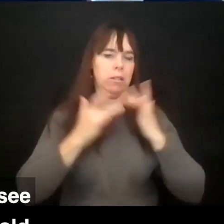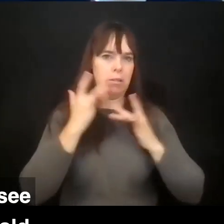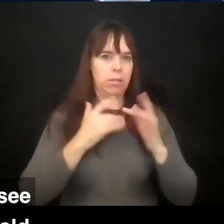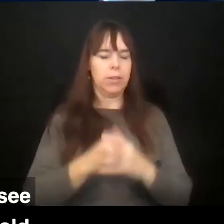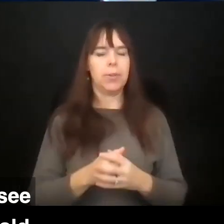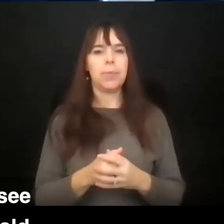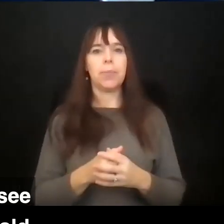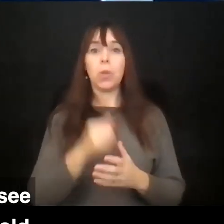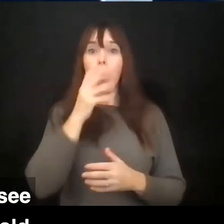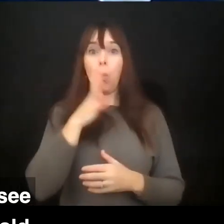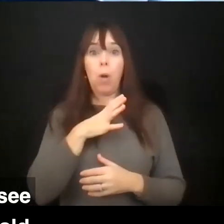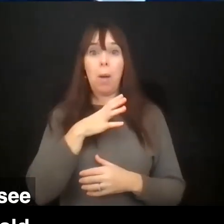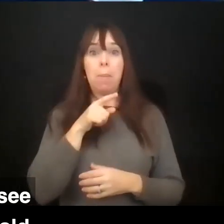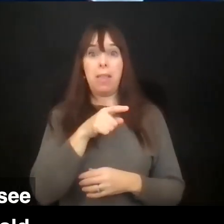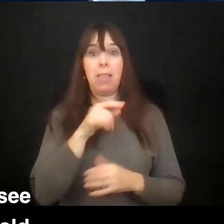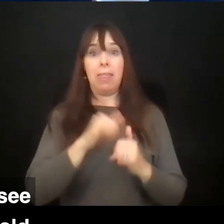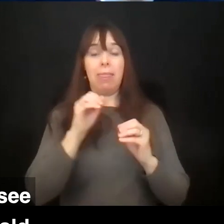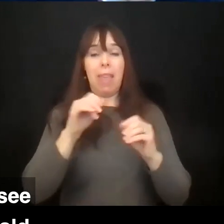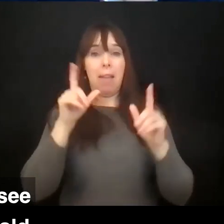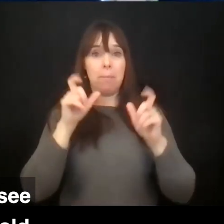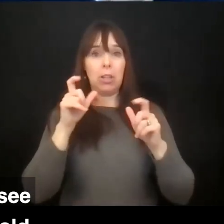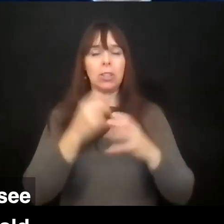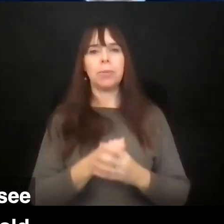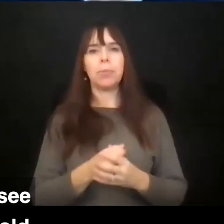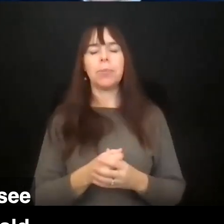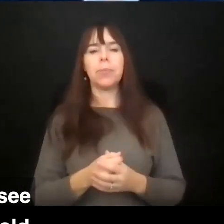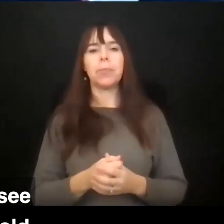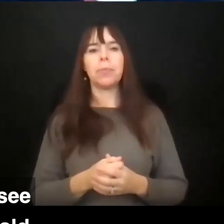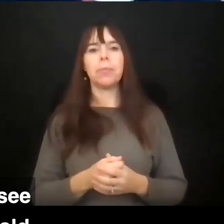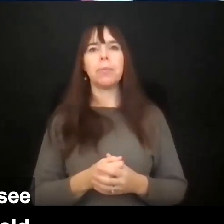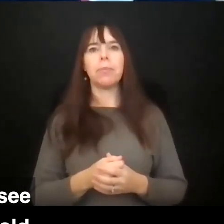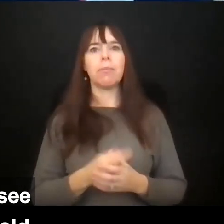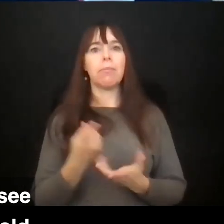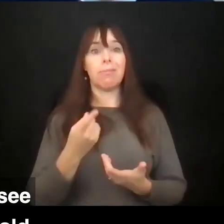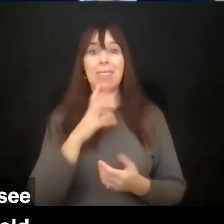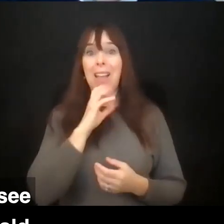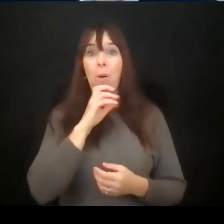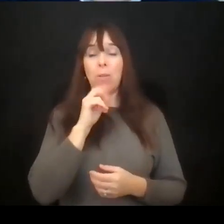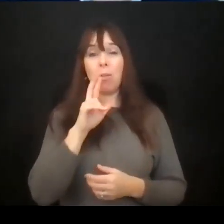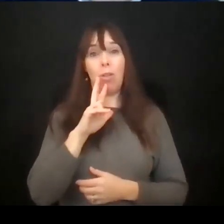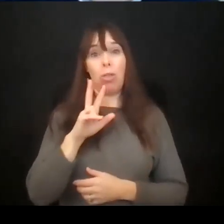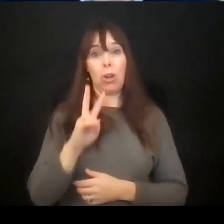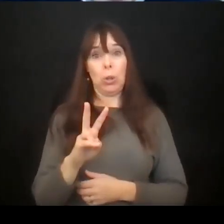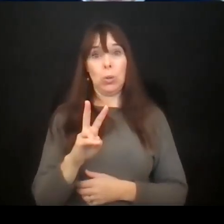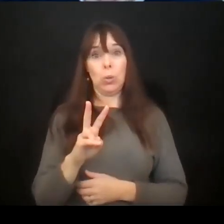The woman that you see here is only 32 years old.